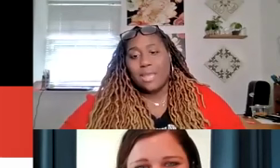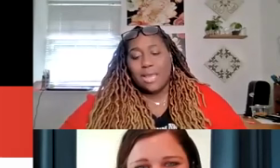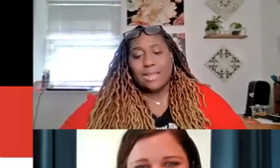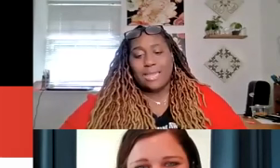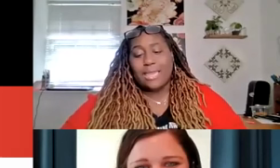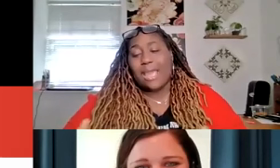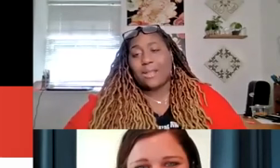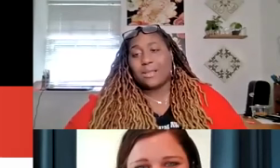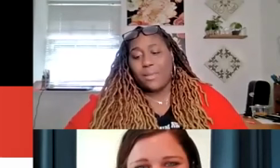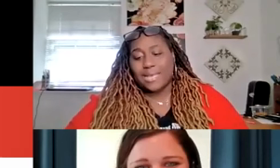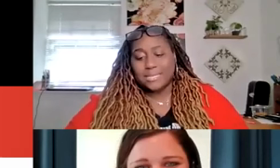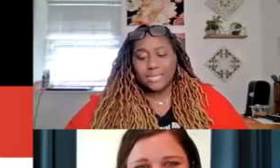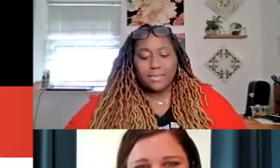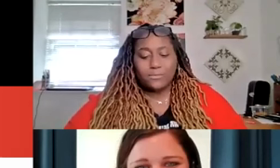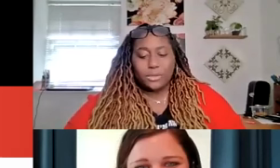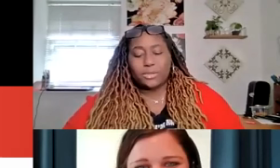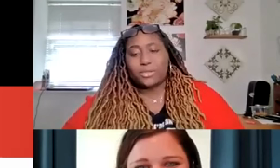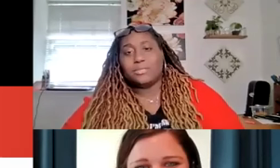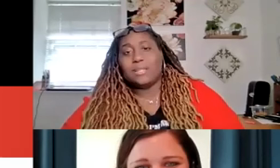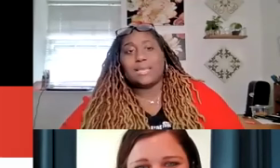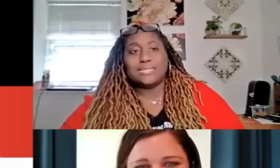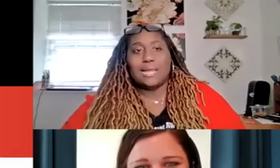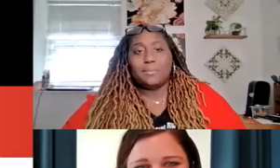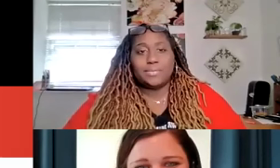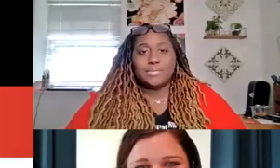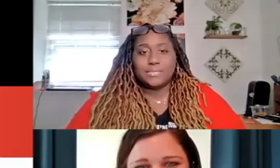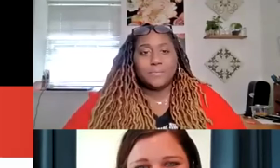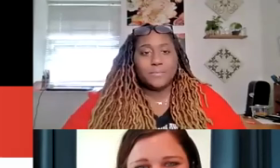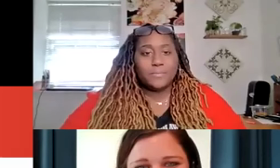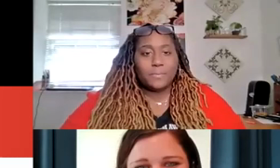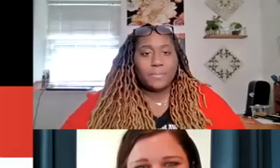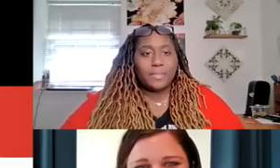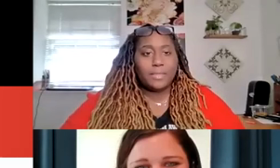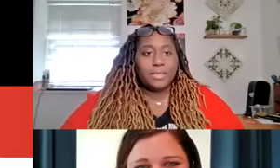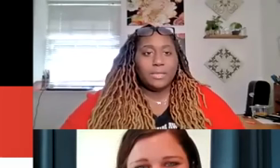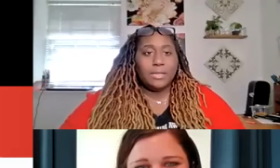can in our capacity. If we could go to the next slide, please.